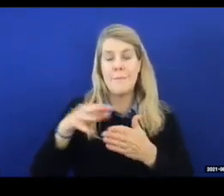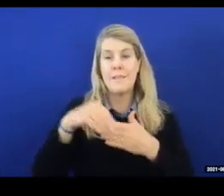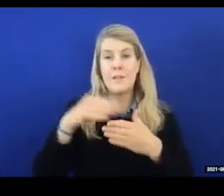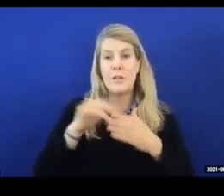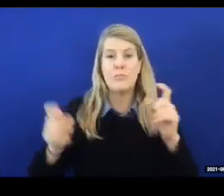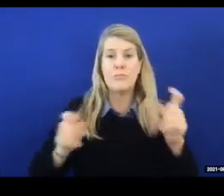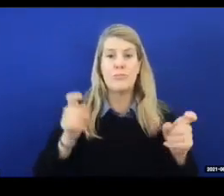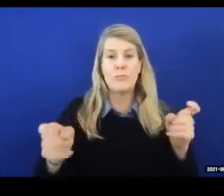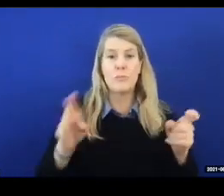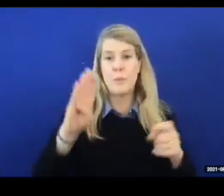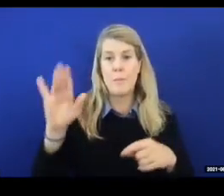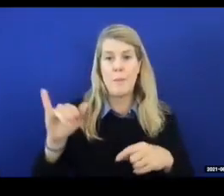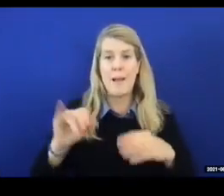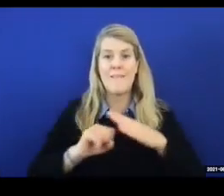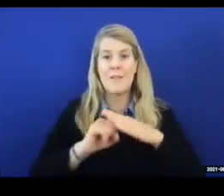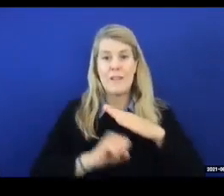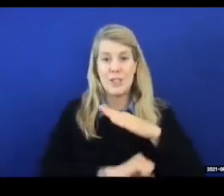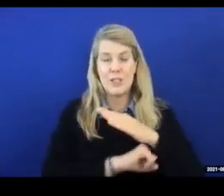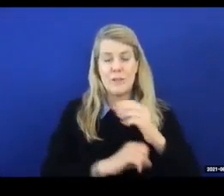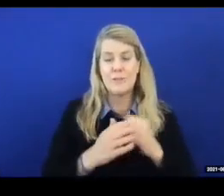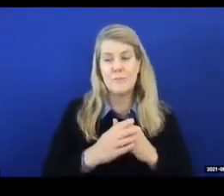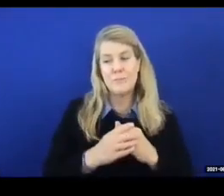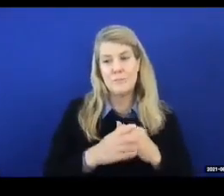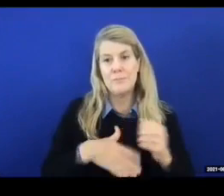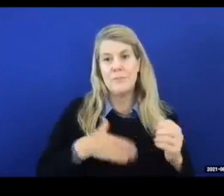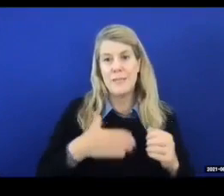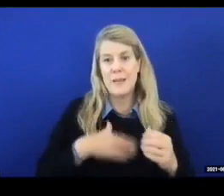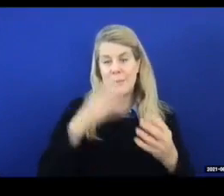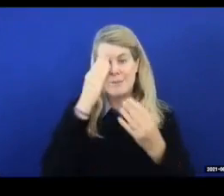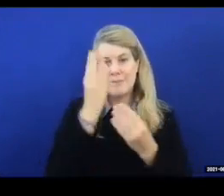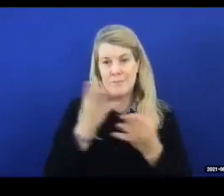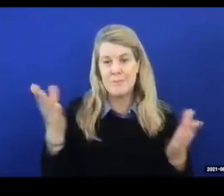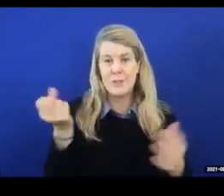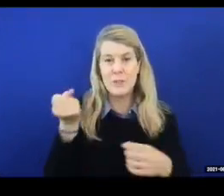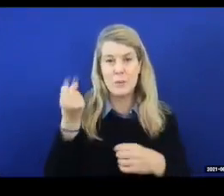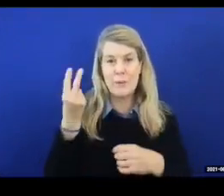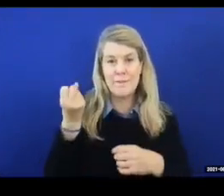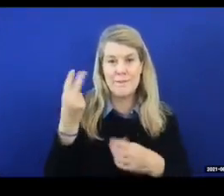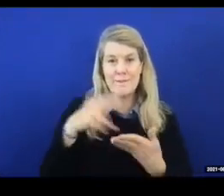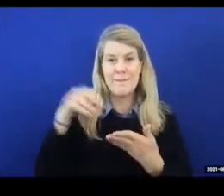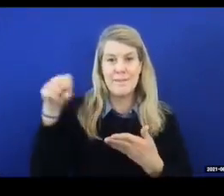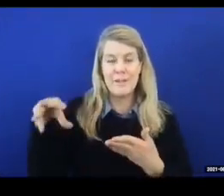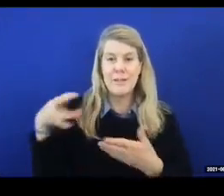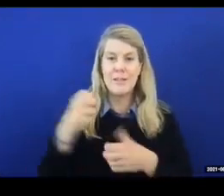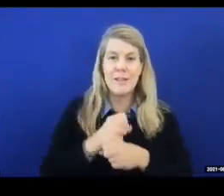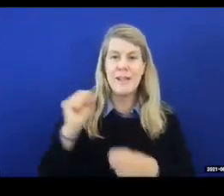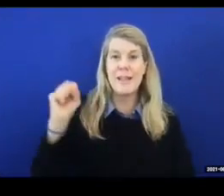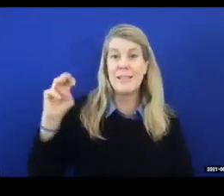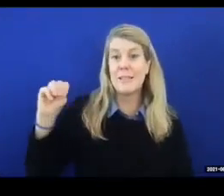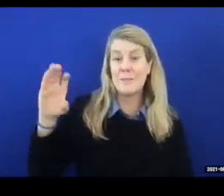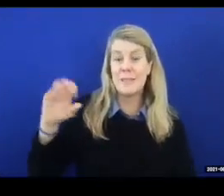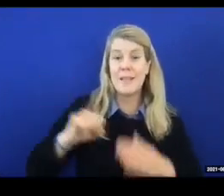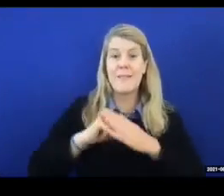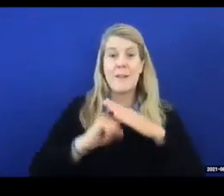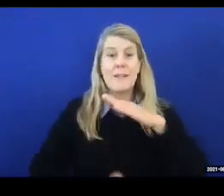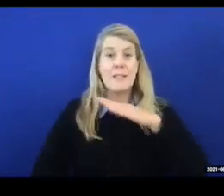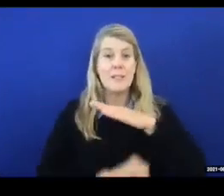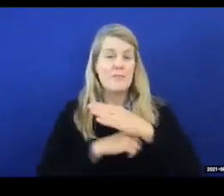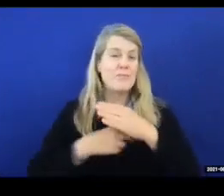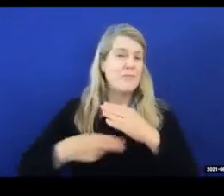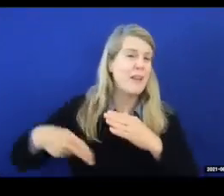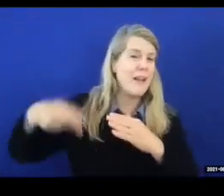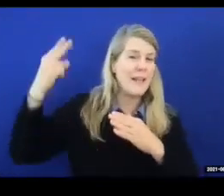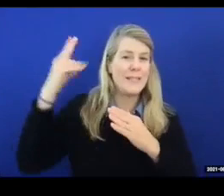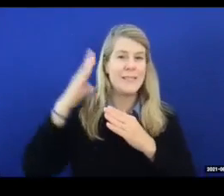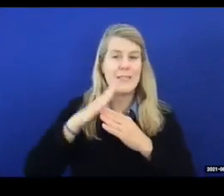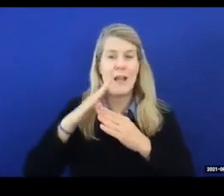by the foundation. I'm pleased to share that 12 students received the SMC